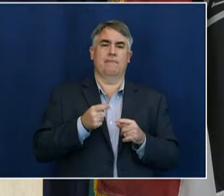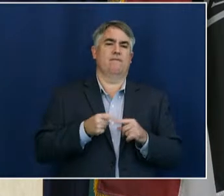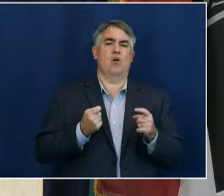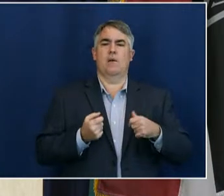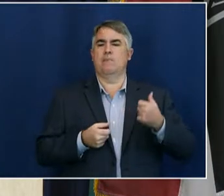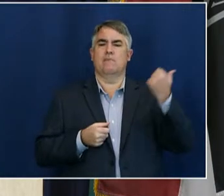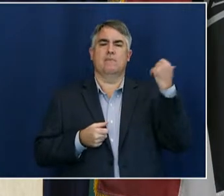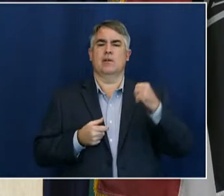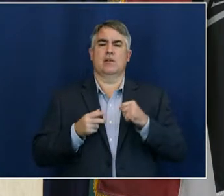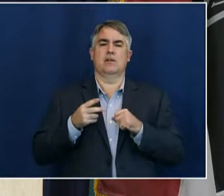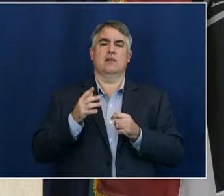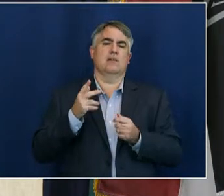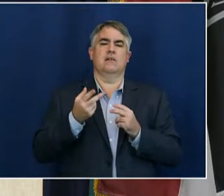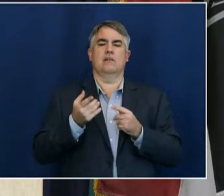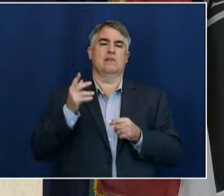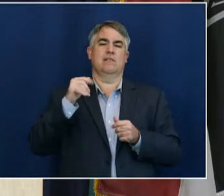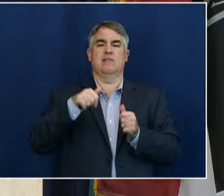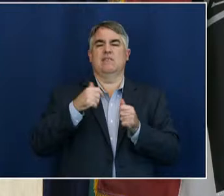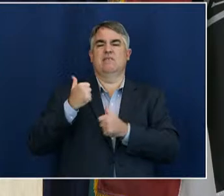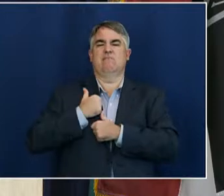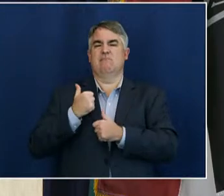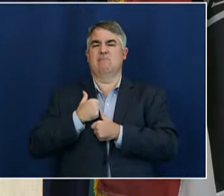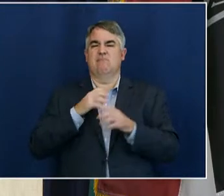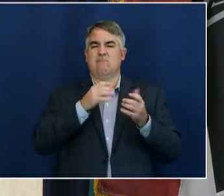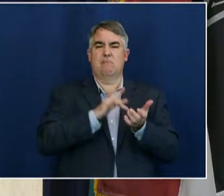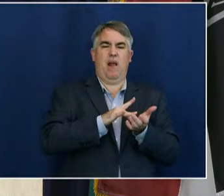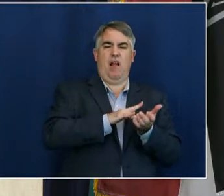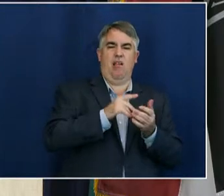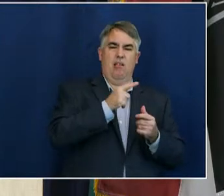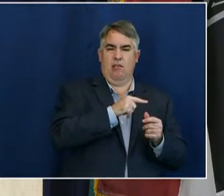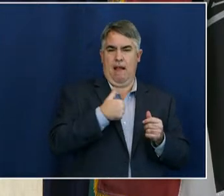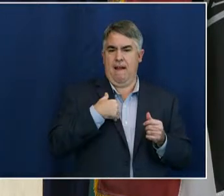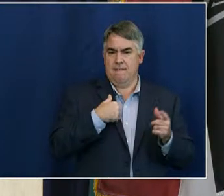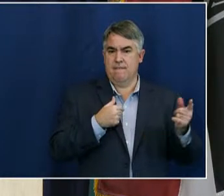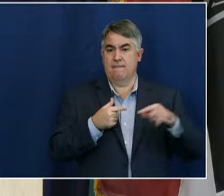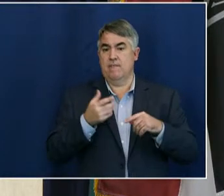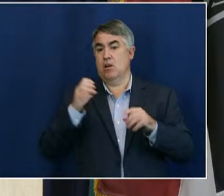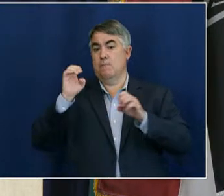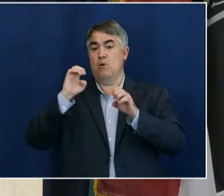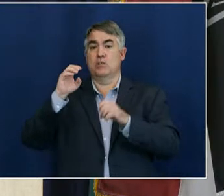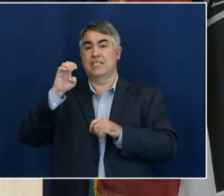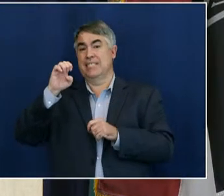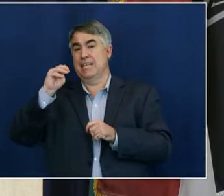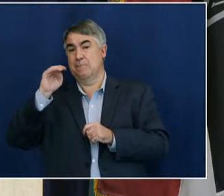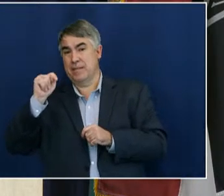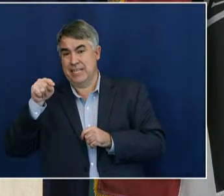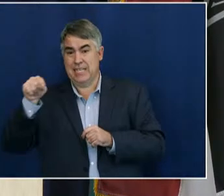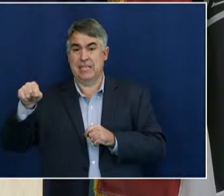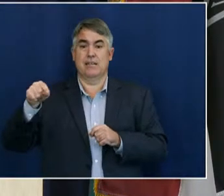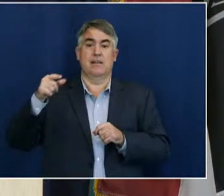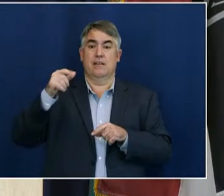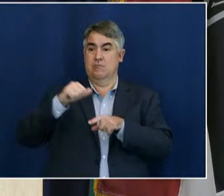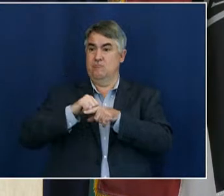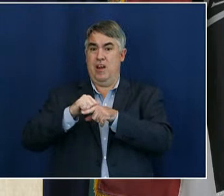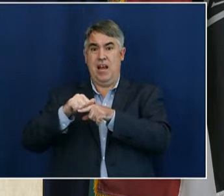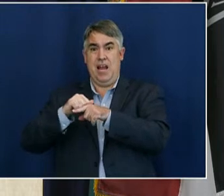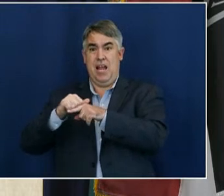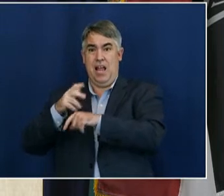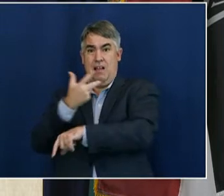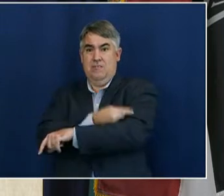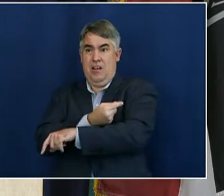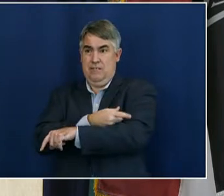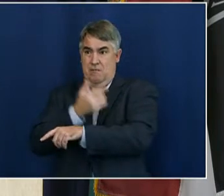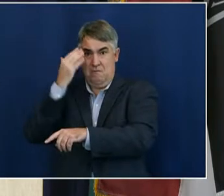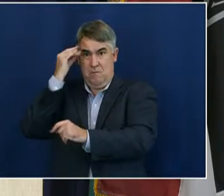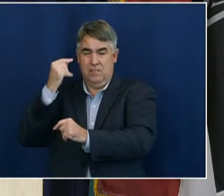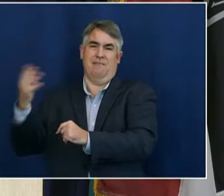Corps, it's some paramedics who have been trained as vaccinators who can help come staff a site on their day off. And then we think the real